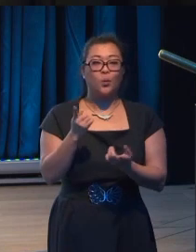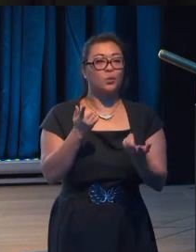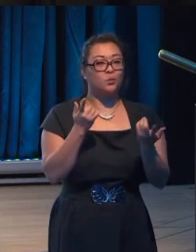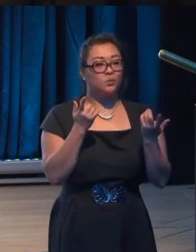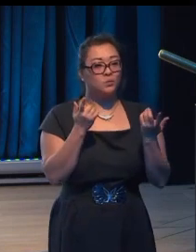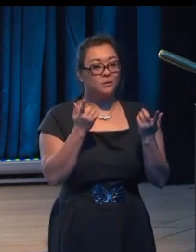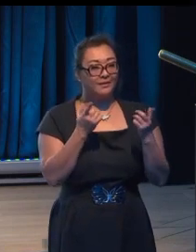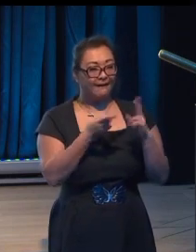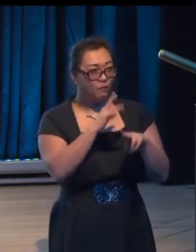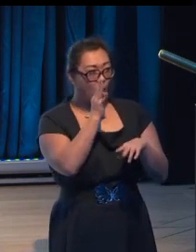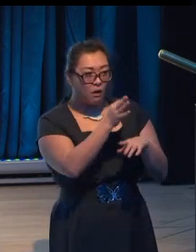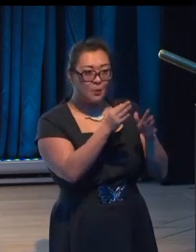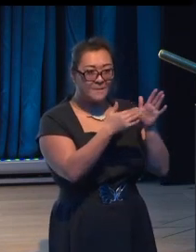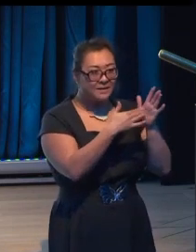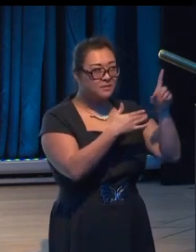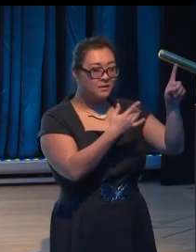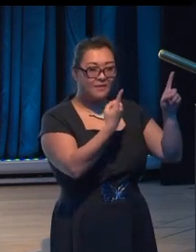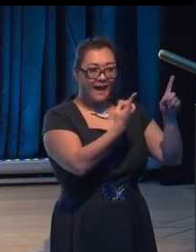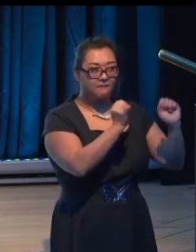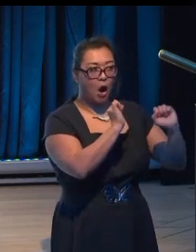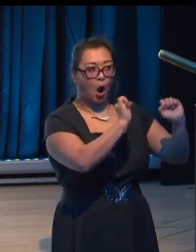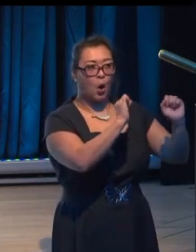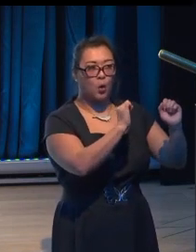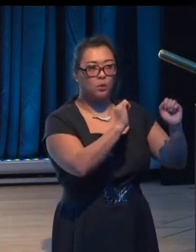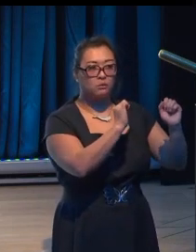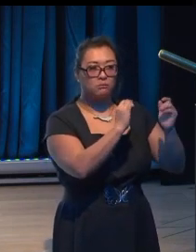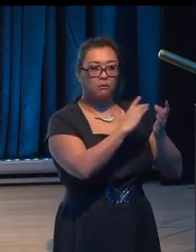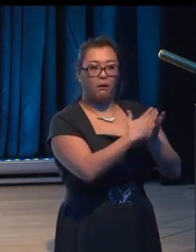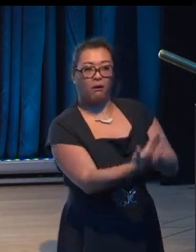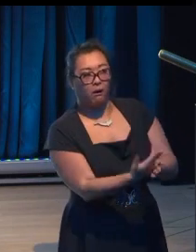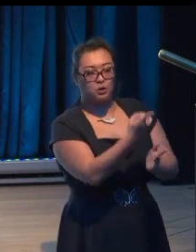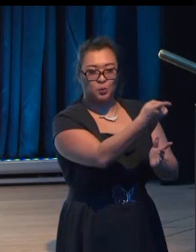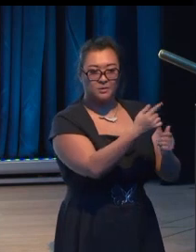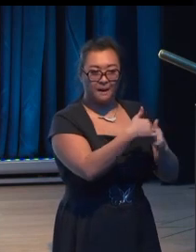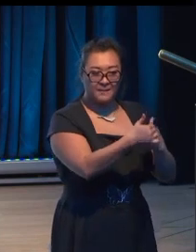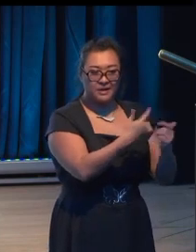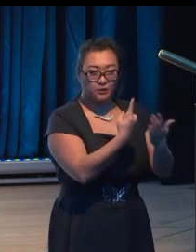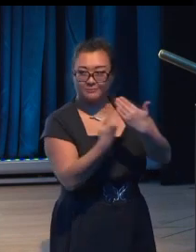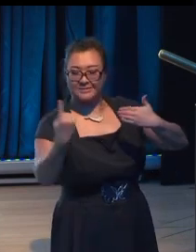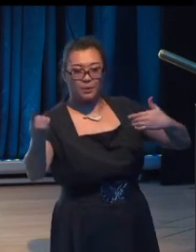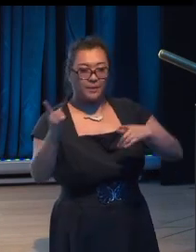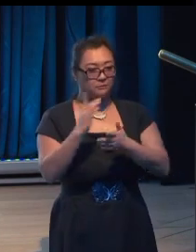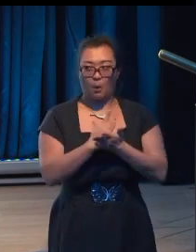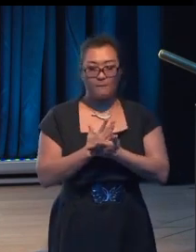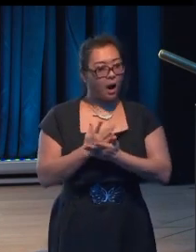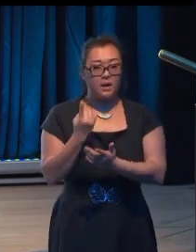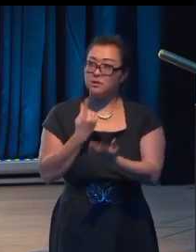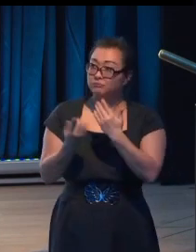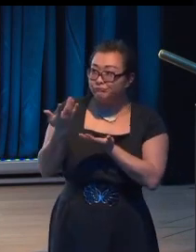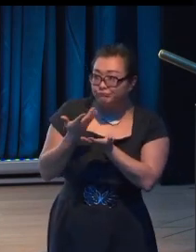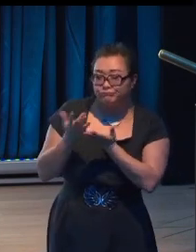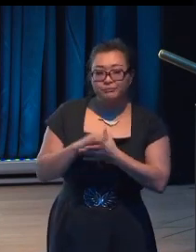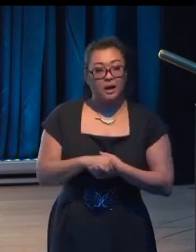or someone in your team. Finding a mentor can, of course, be tough, but going to any meetups or networking events, conferences like